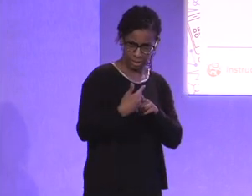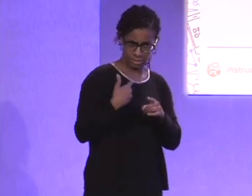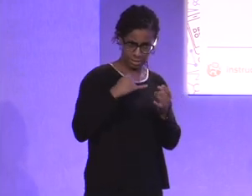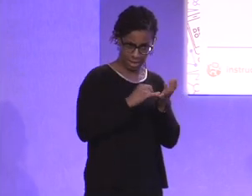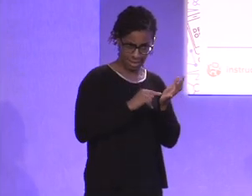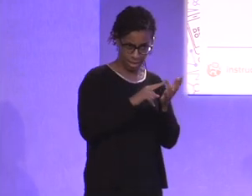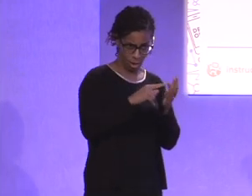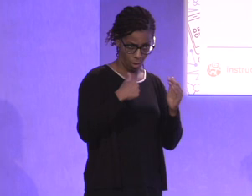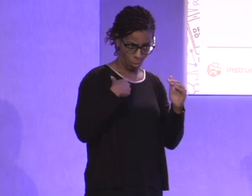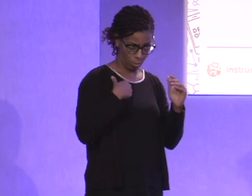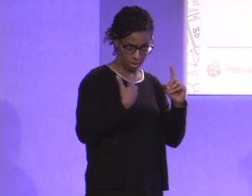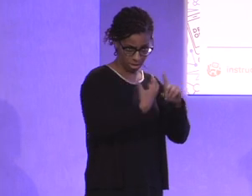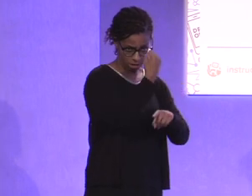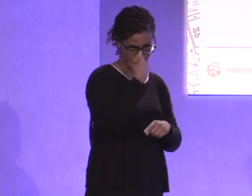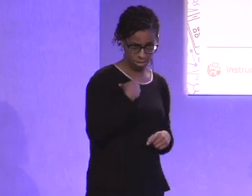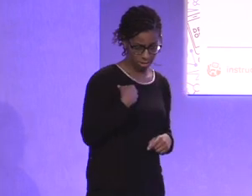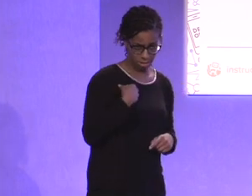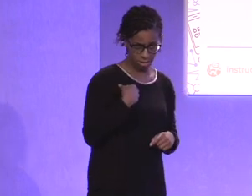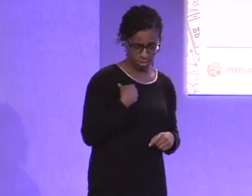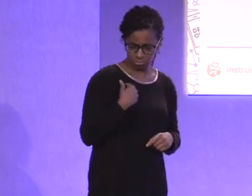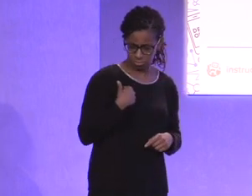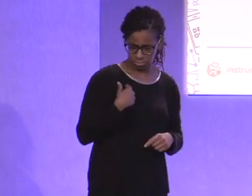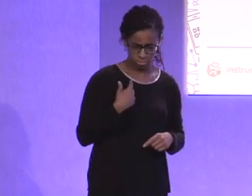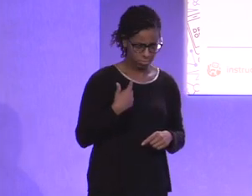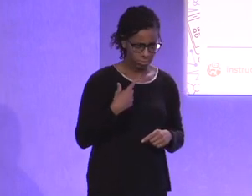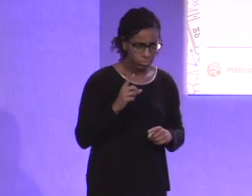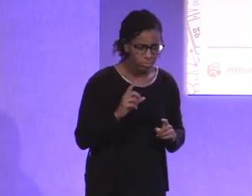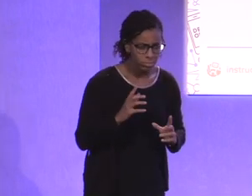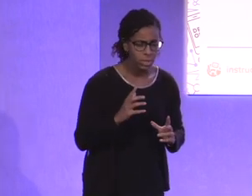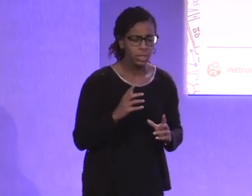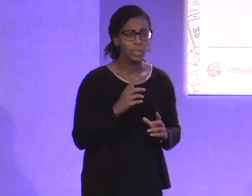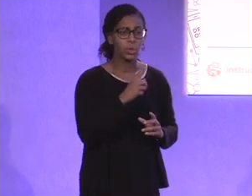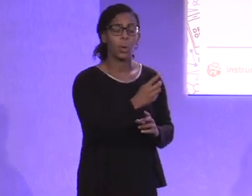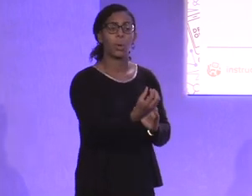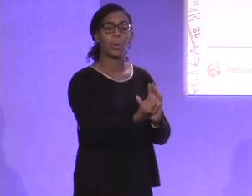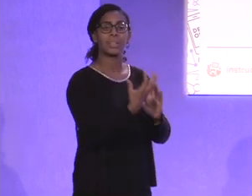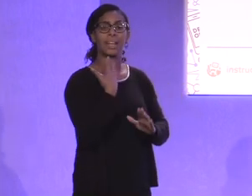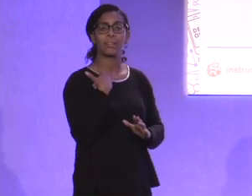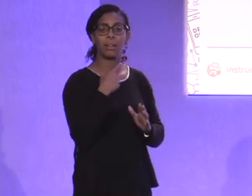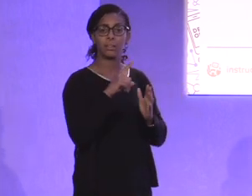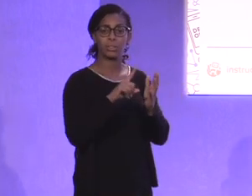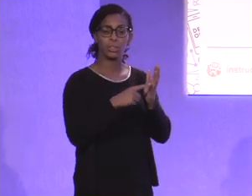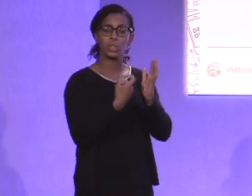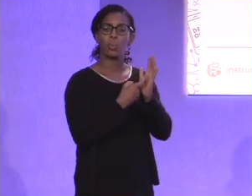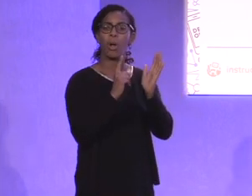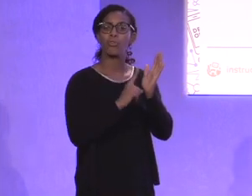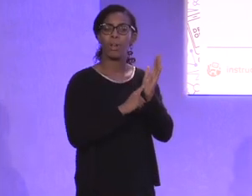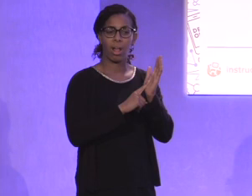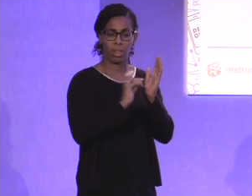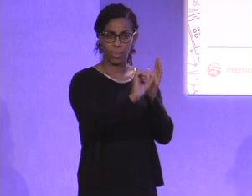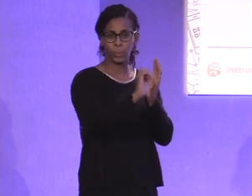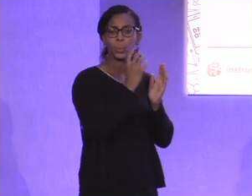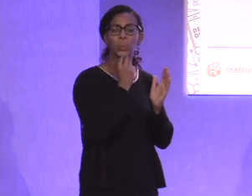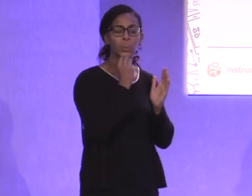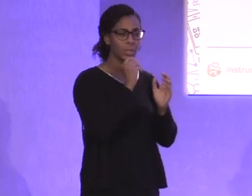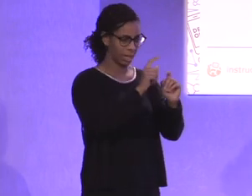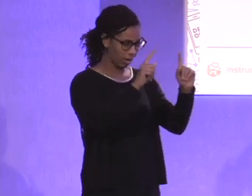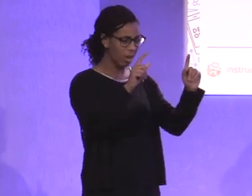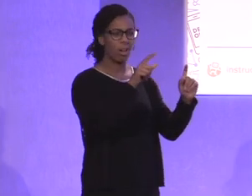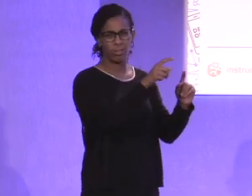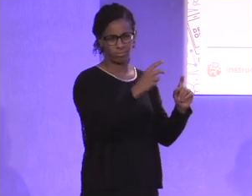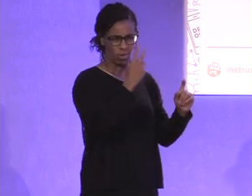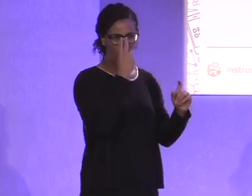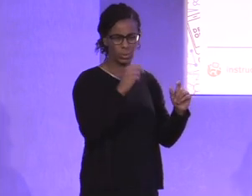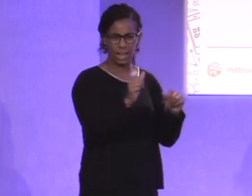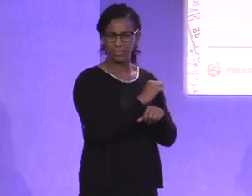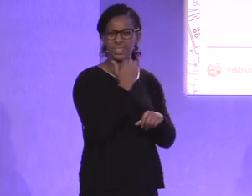like, what? And so they sent us the URL that they were using, and it was a very old version with old algorithms,